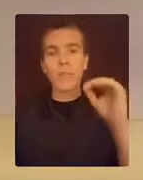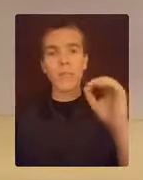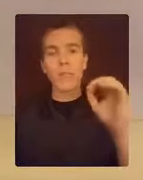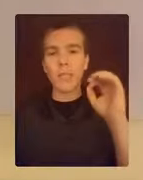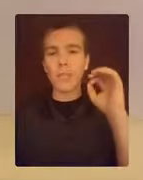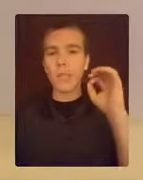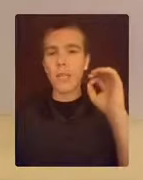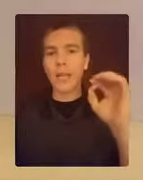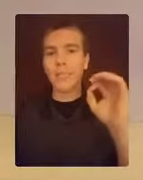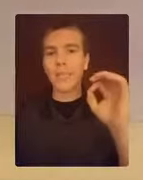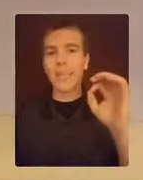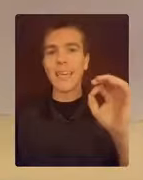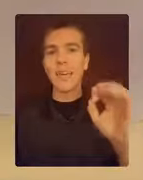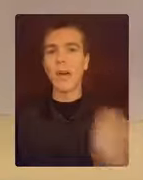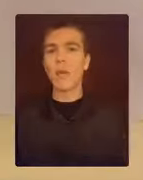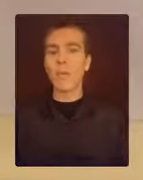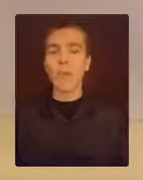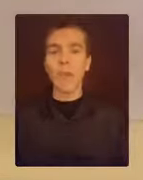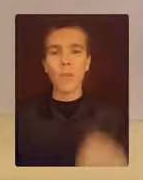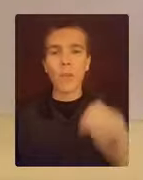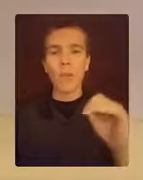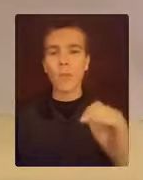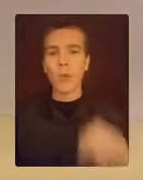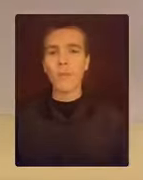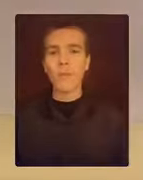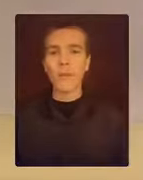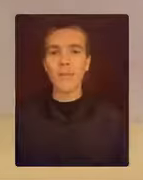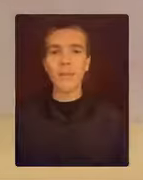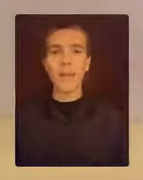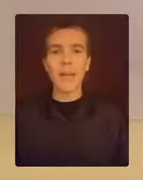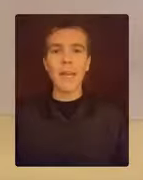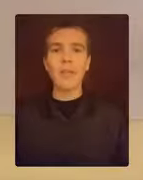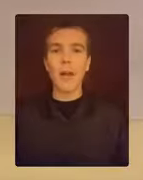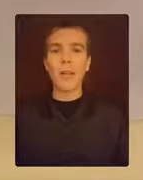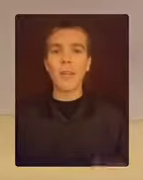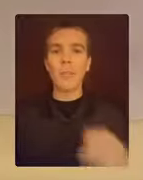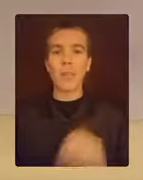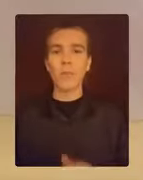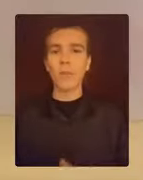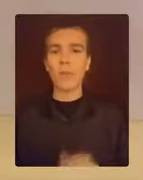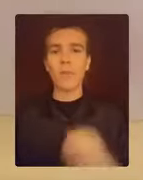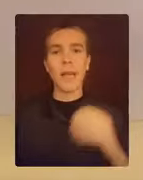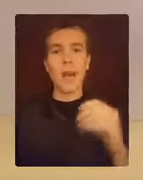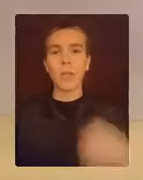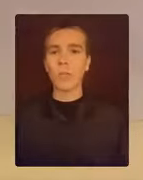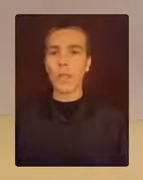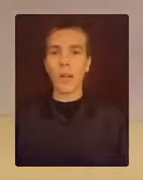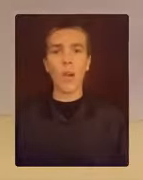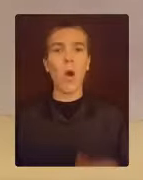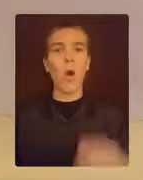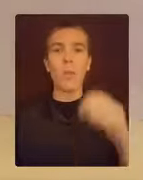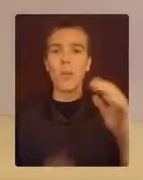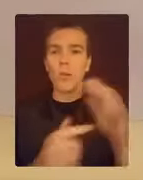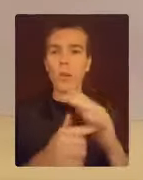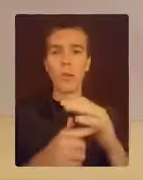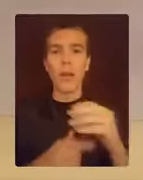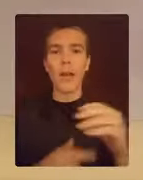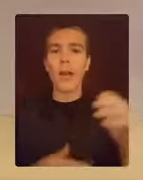25 is the key number. If you do it 25 times a day, try to do it several times an hour, set an alarm